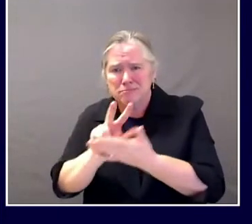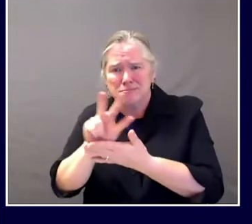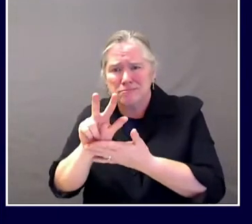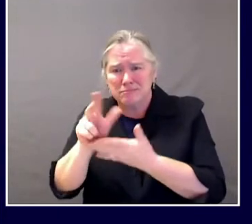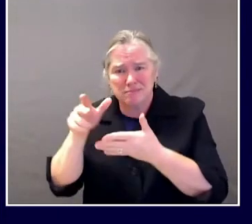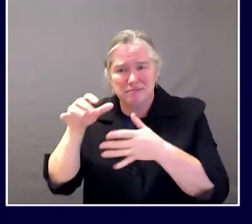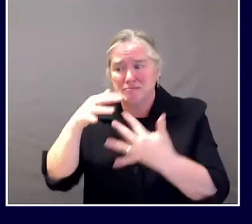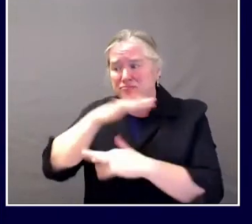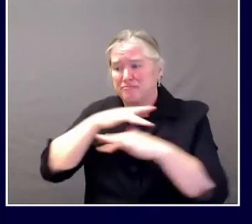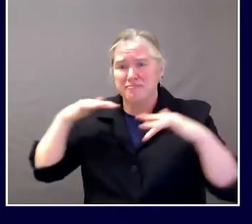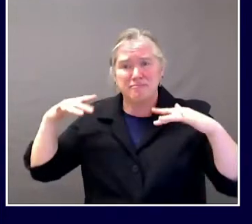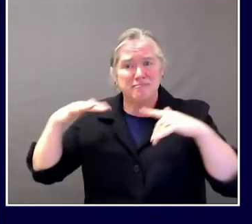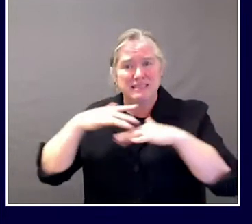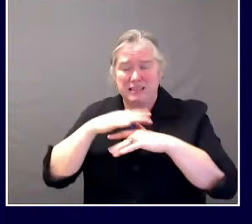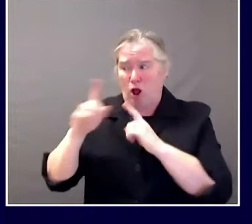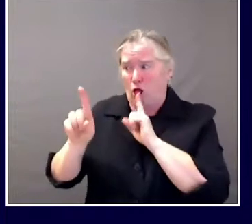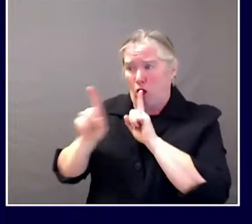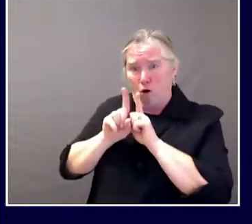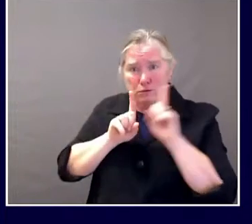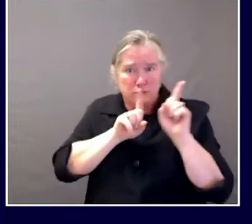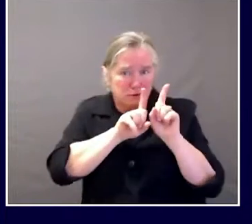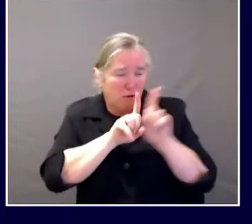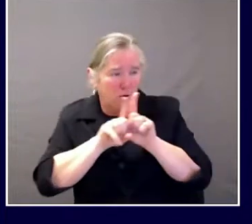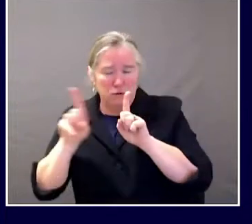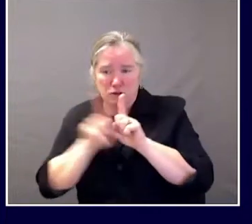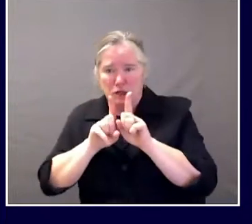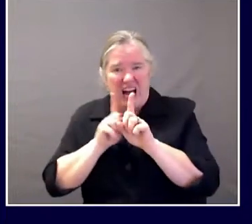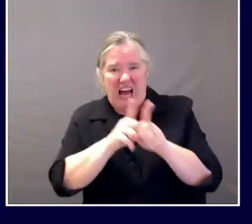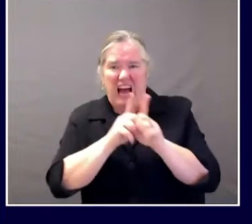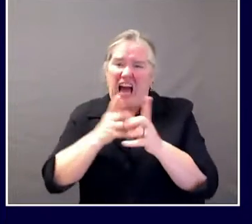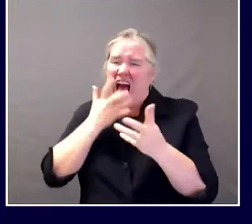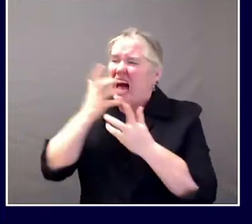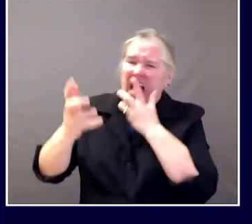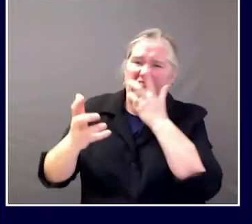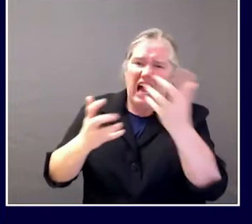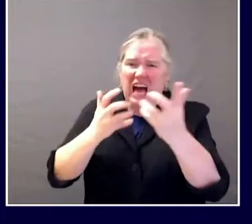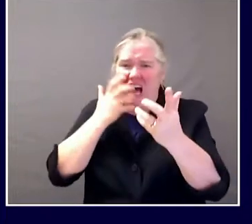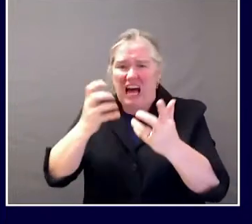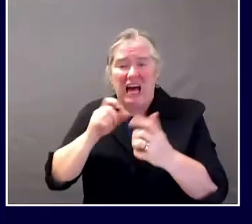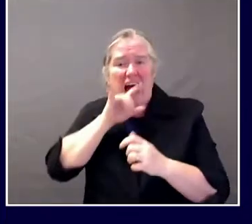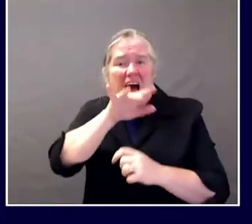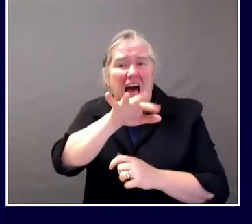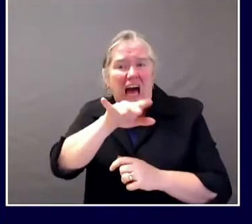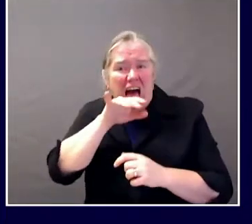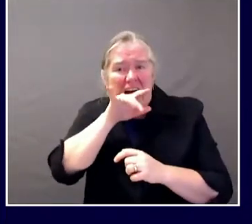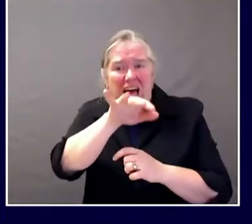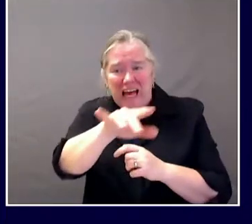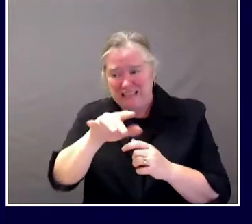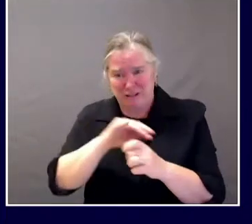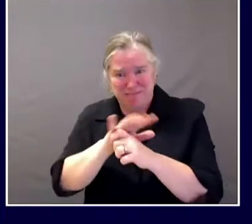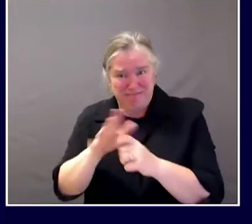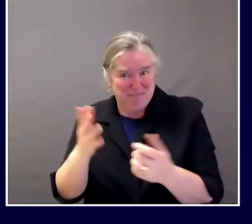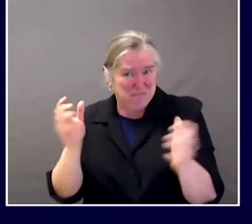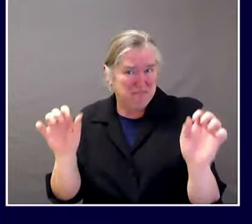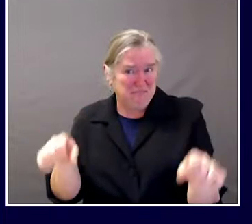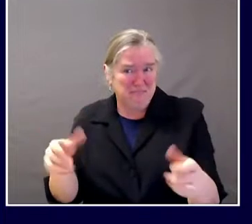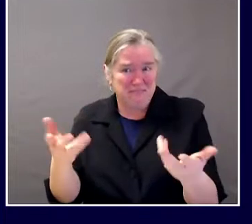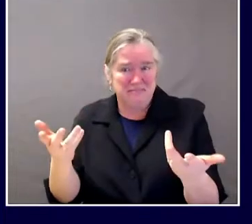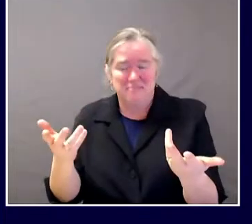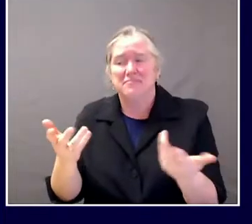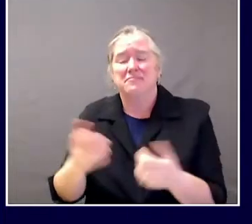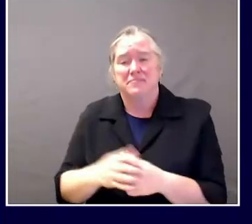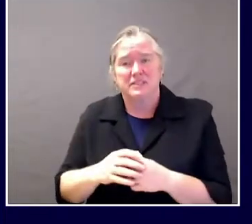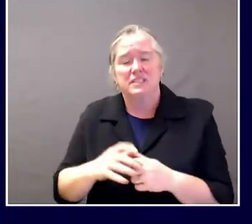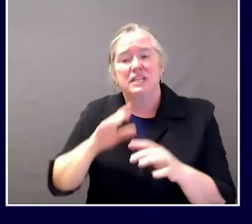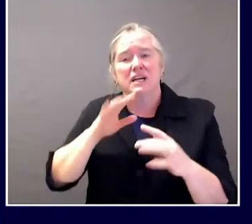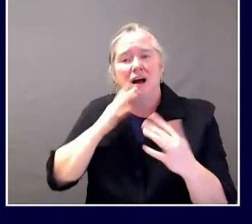in extremely close proximity to one another, shouting, raising their voices, chanting, all of those things lead